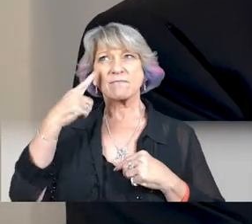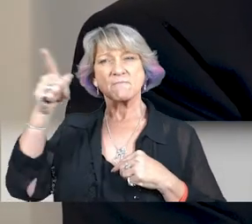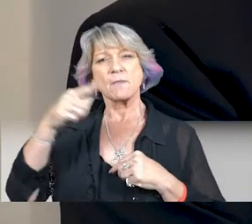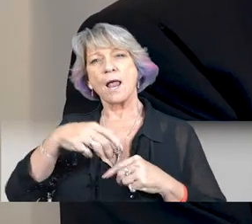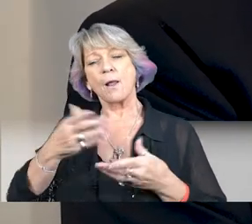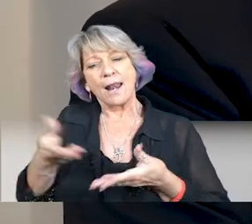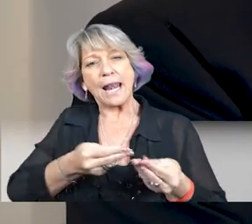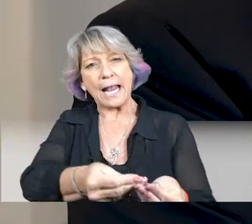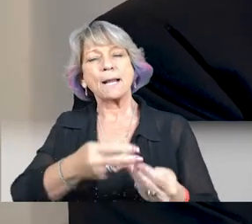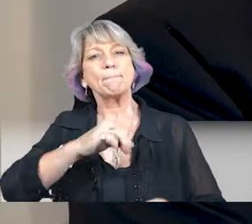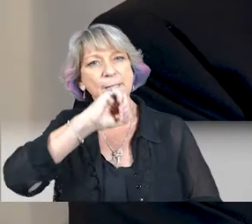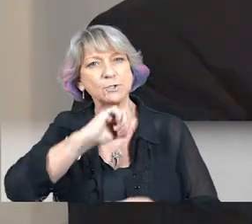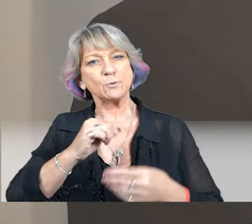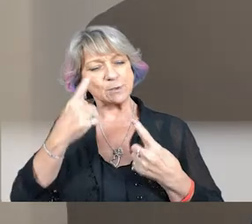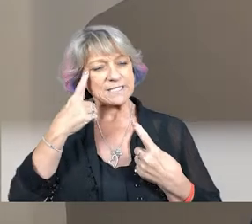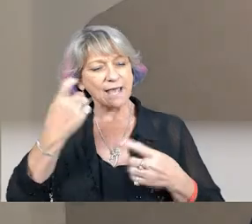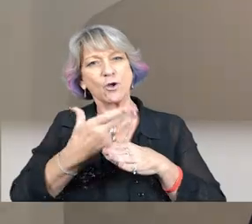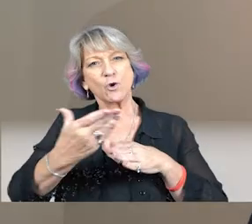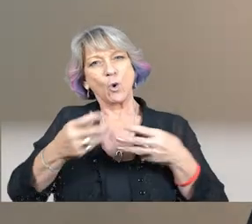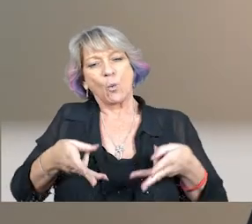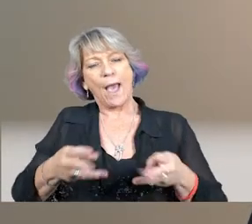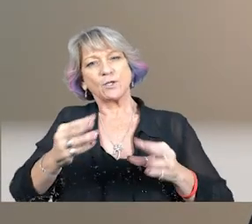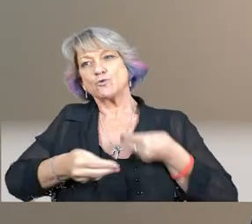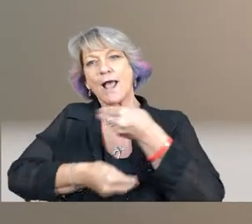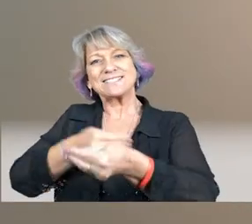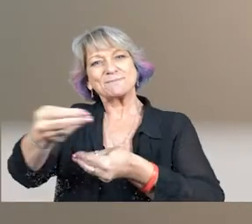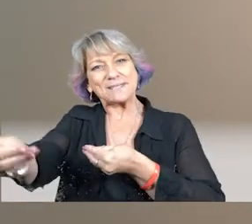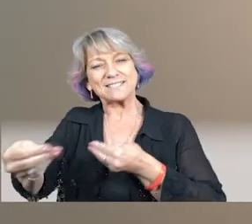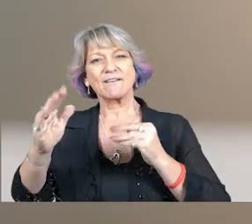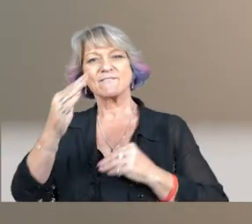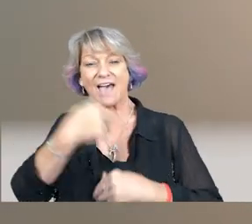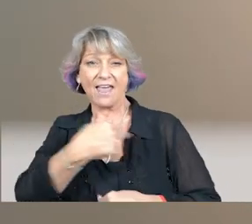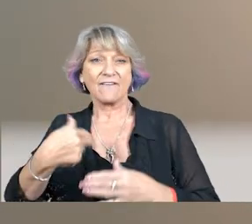Council will lead the Bishops of Australia to discover the new charisms that transmit faith to